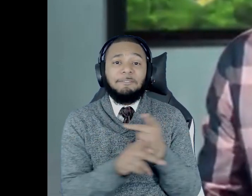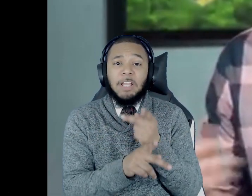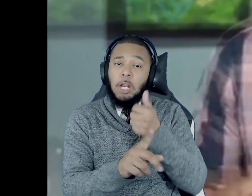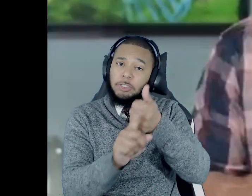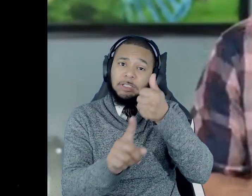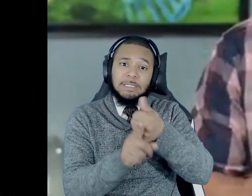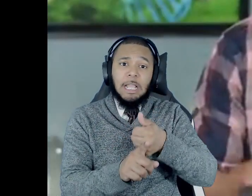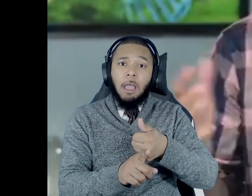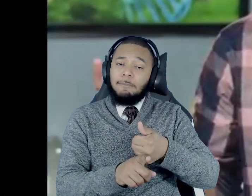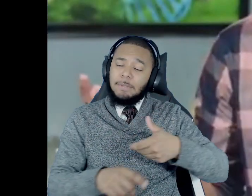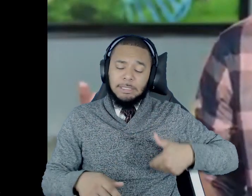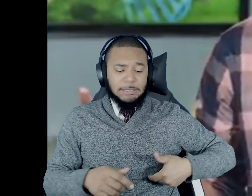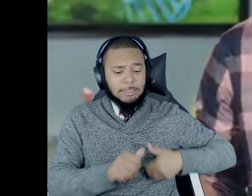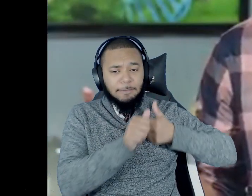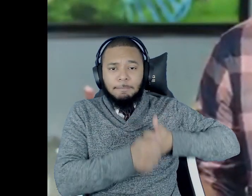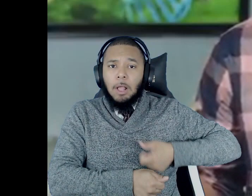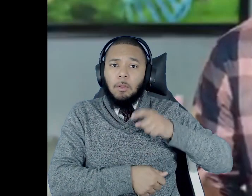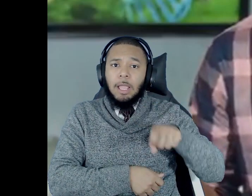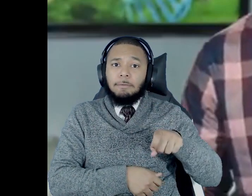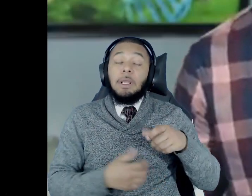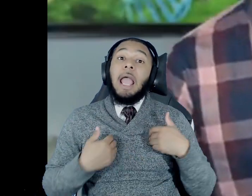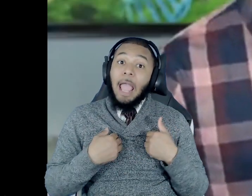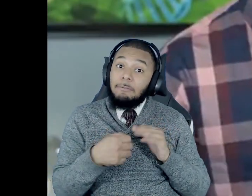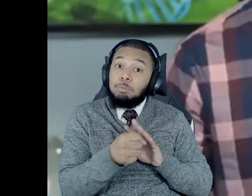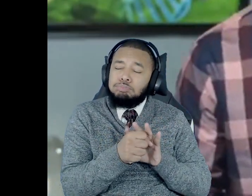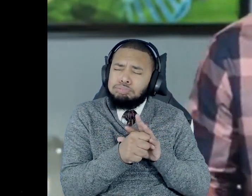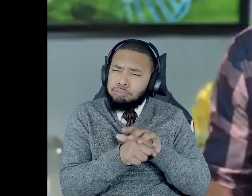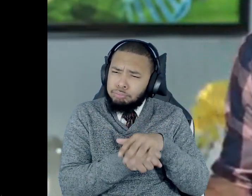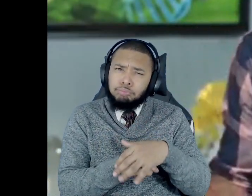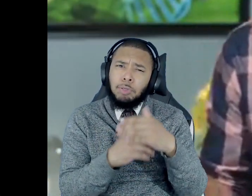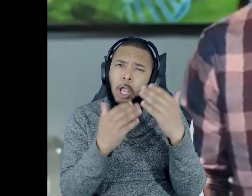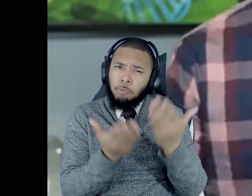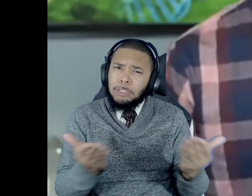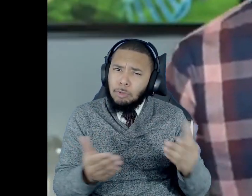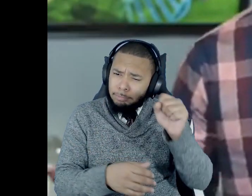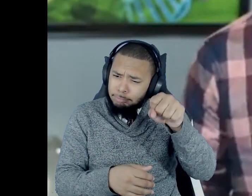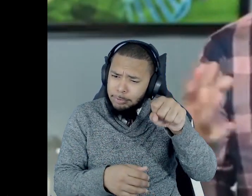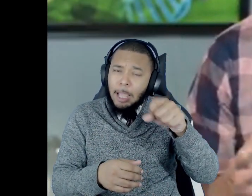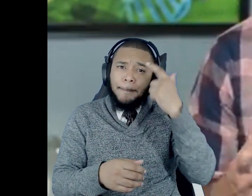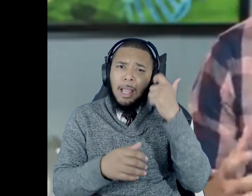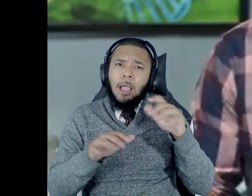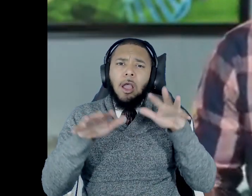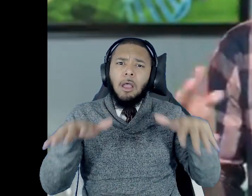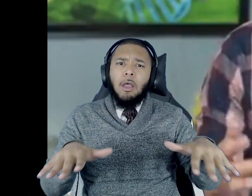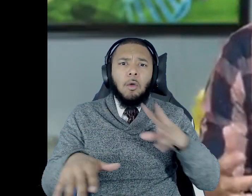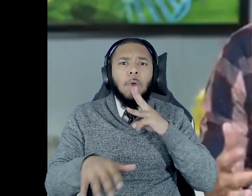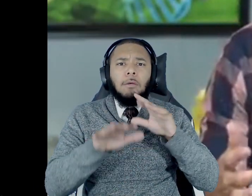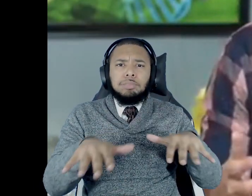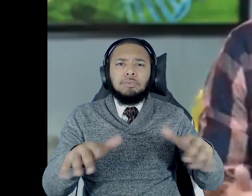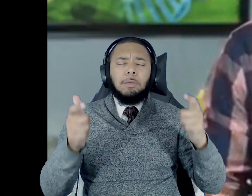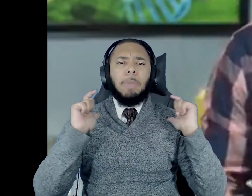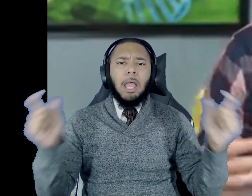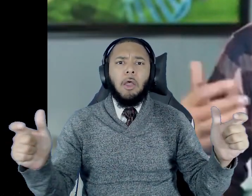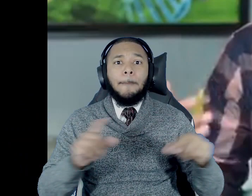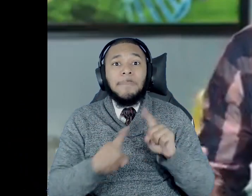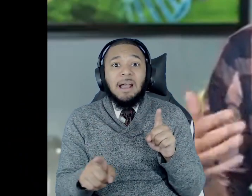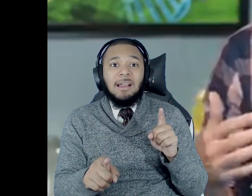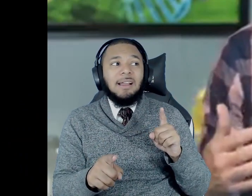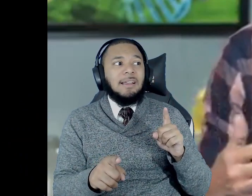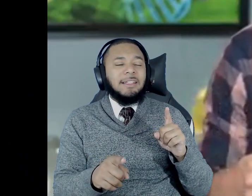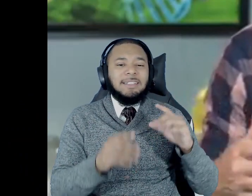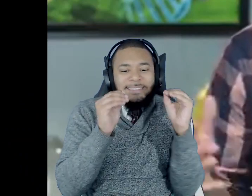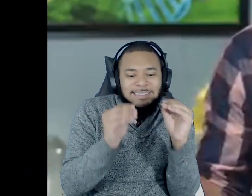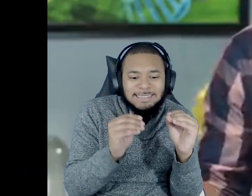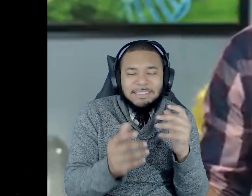their instincts. And they have plenty of resources, right, in the ocean. The ocean's a very big place, but they don't have any guidance. They don't have any protection from the